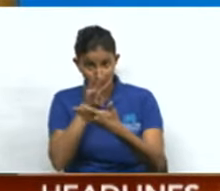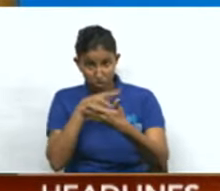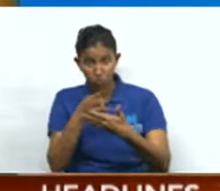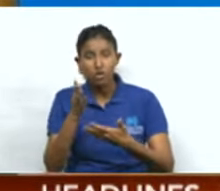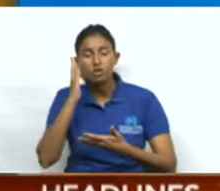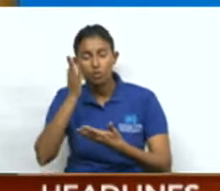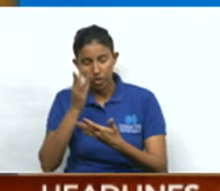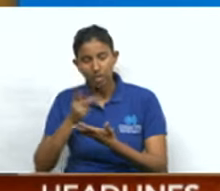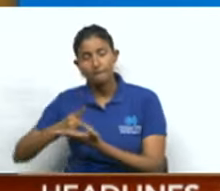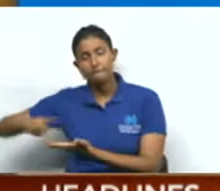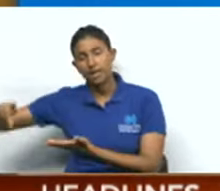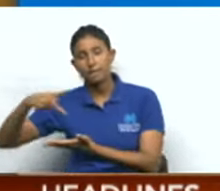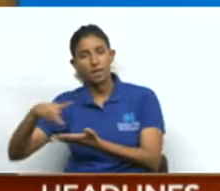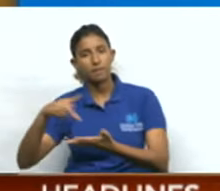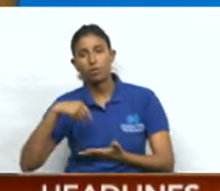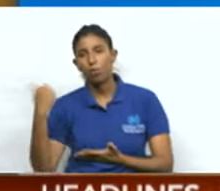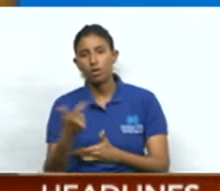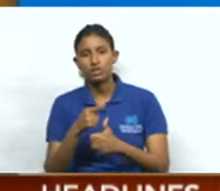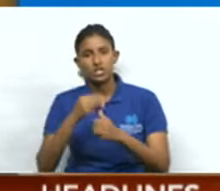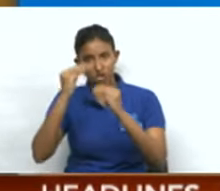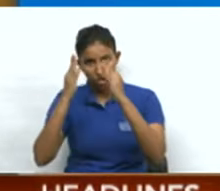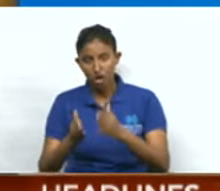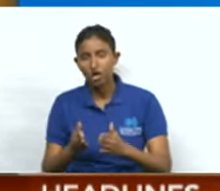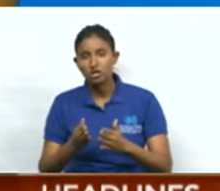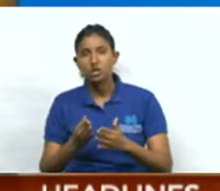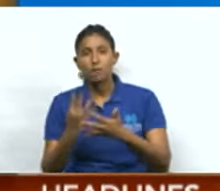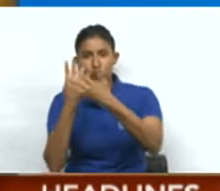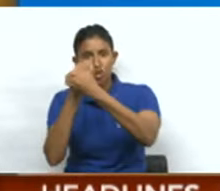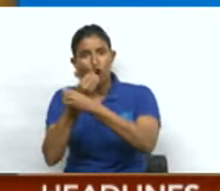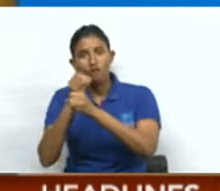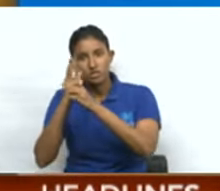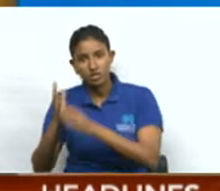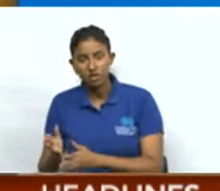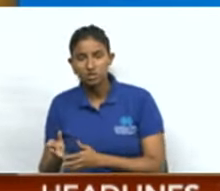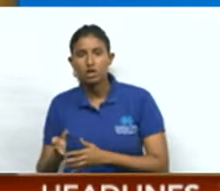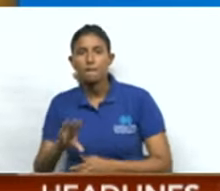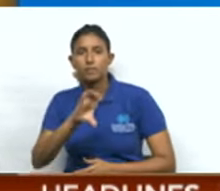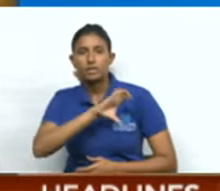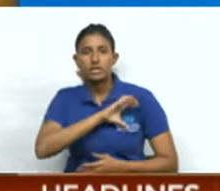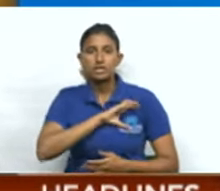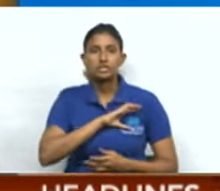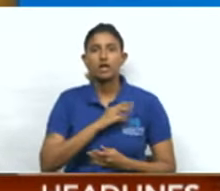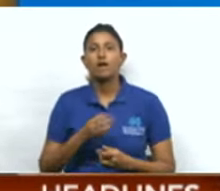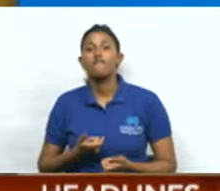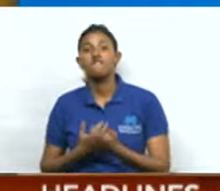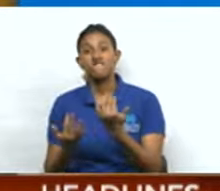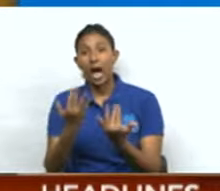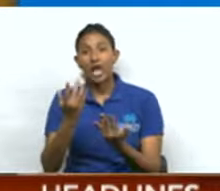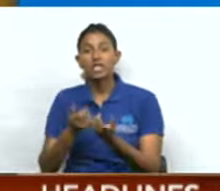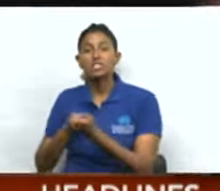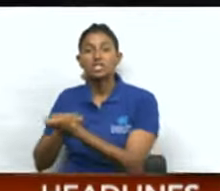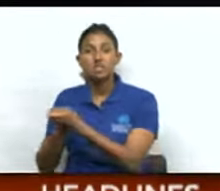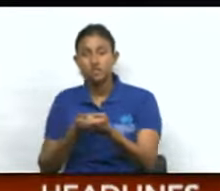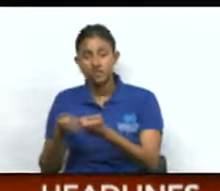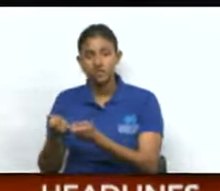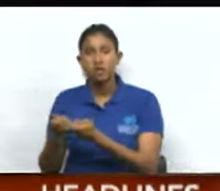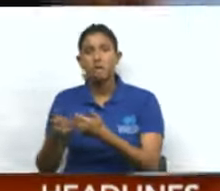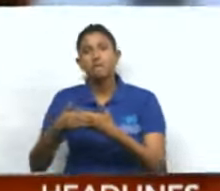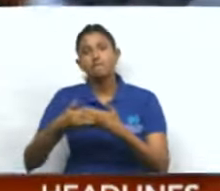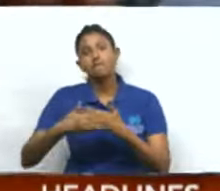workers, teachers, prison officers, fire officers, police officers, by December 2023.